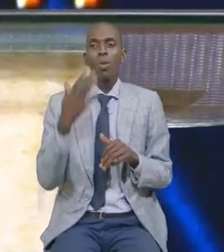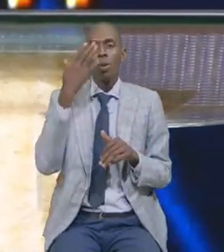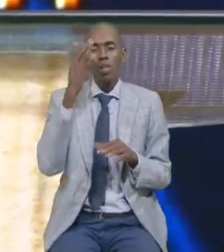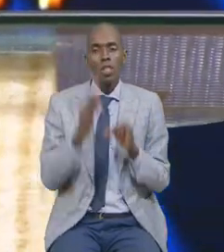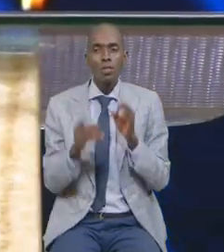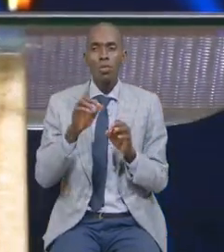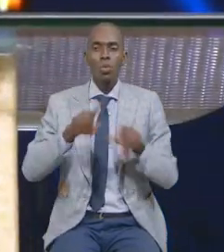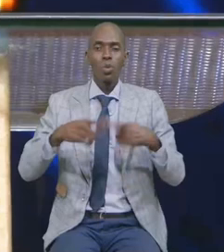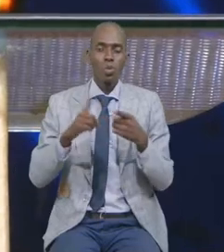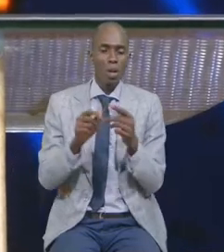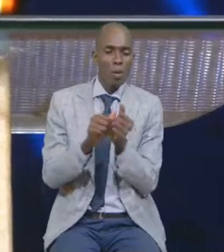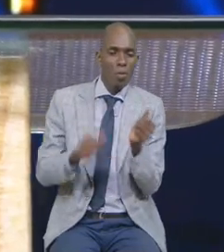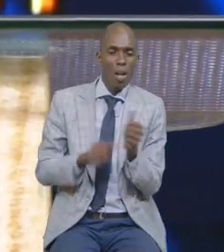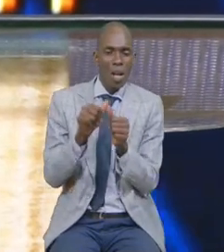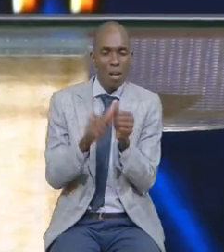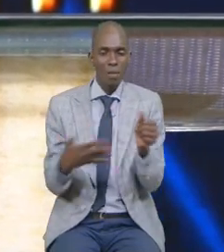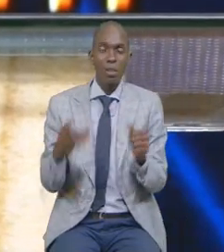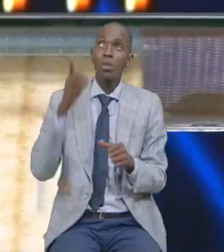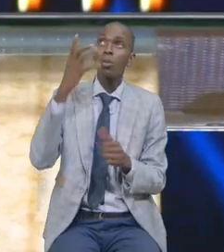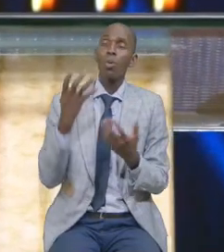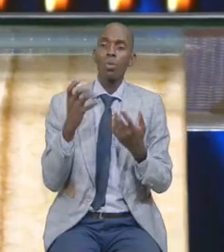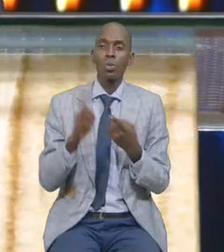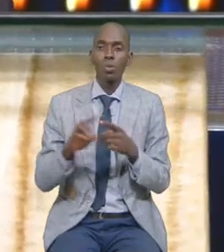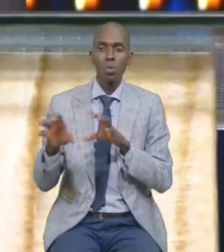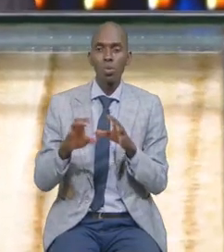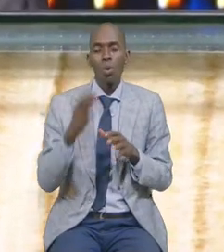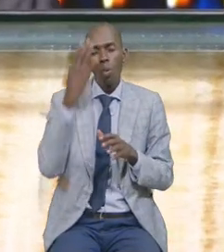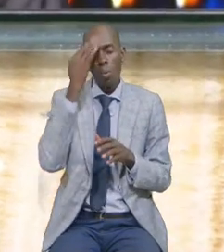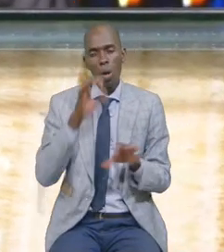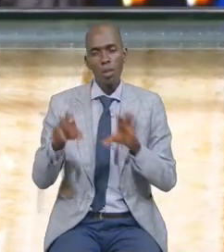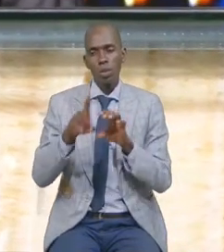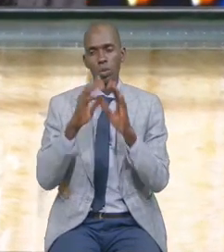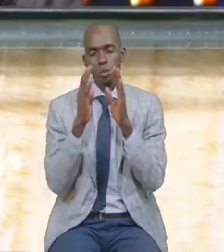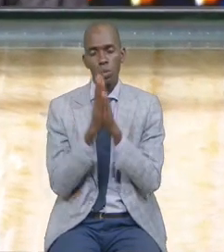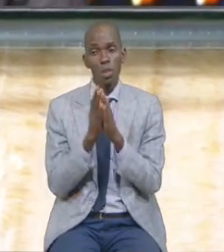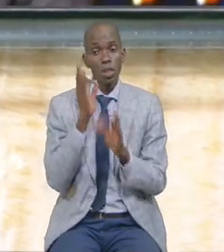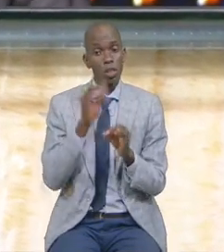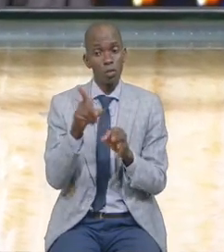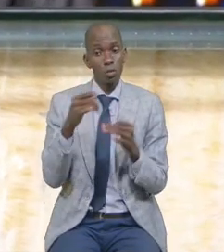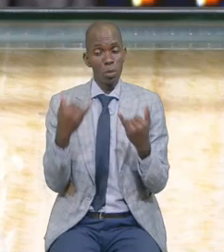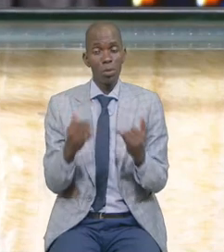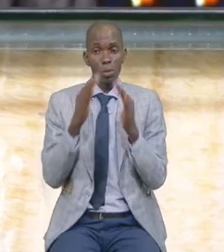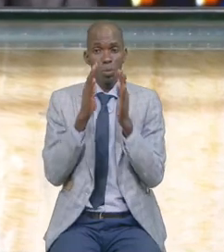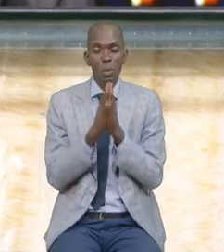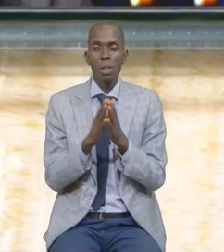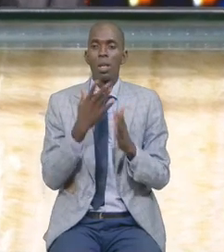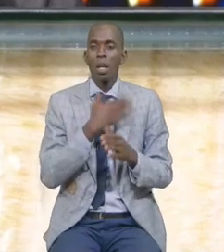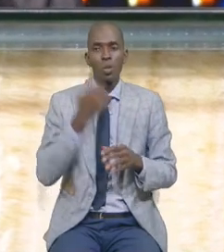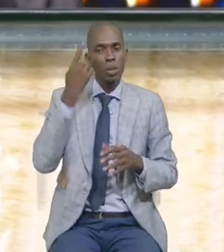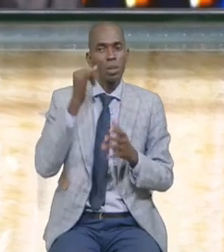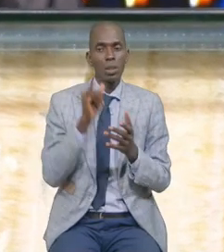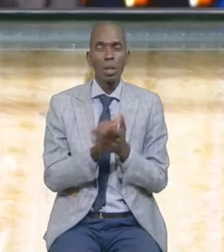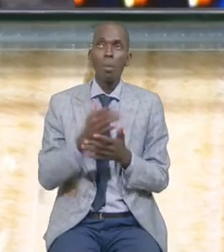do, why did you pray? But once you pray, you understand, my God is able to do exceeding